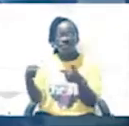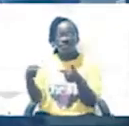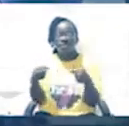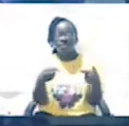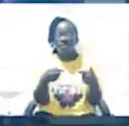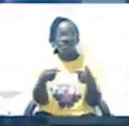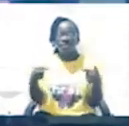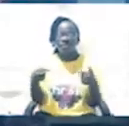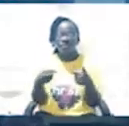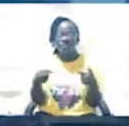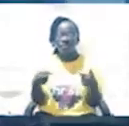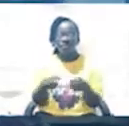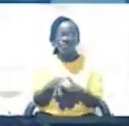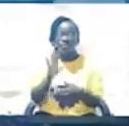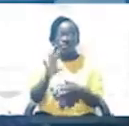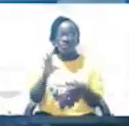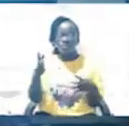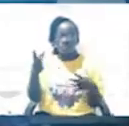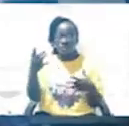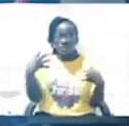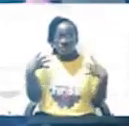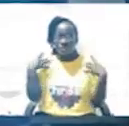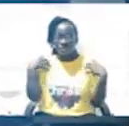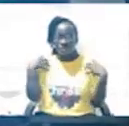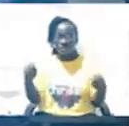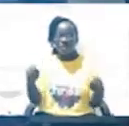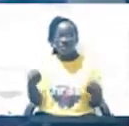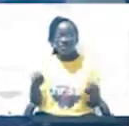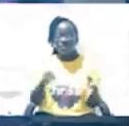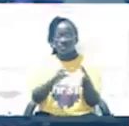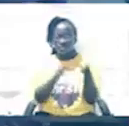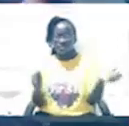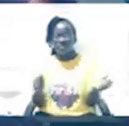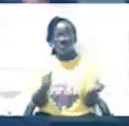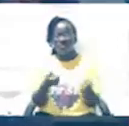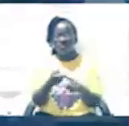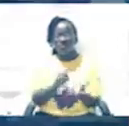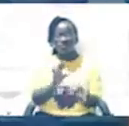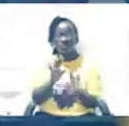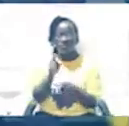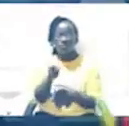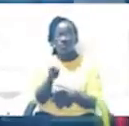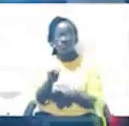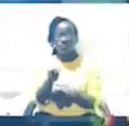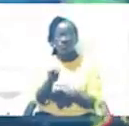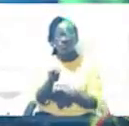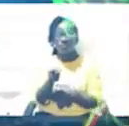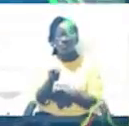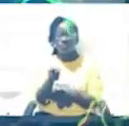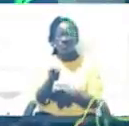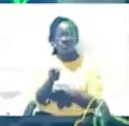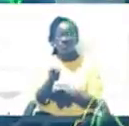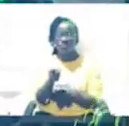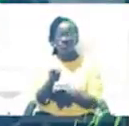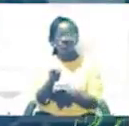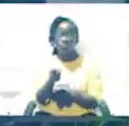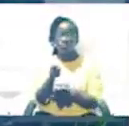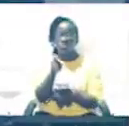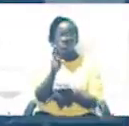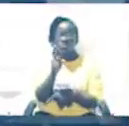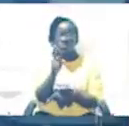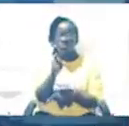health has been taken away. Now a poor mudin so what it? Your work is quickly gone. Now fe umudien so